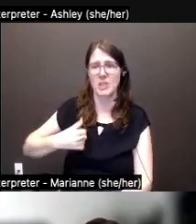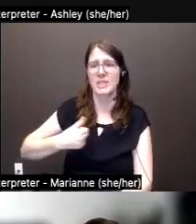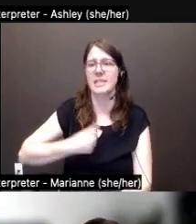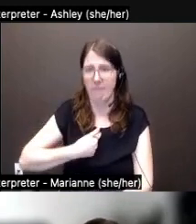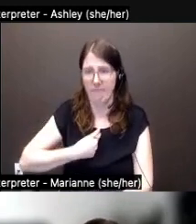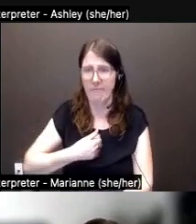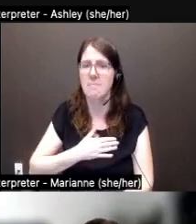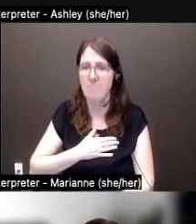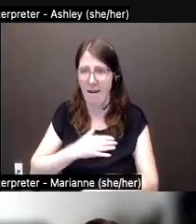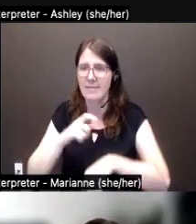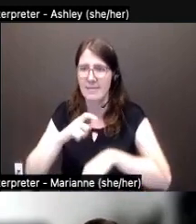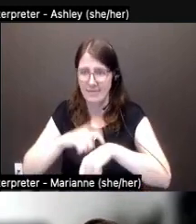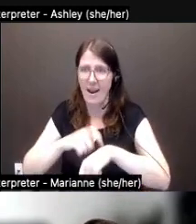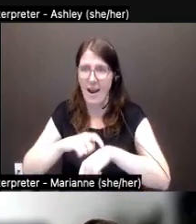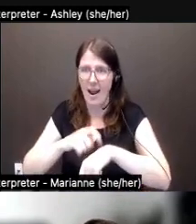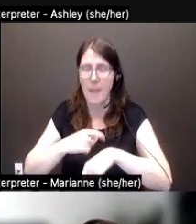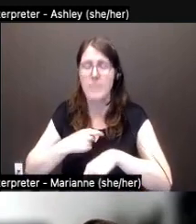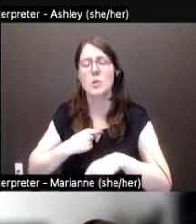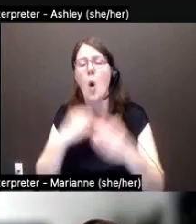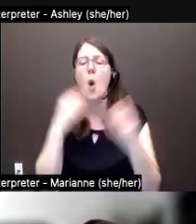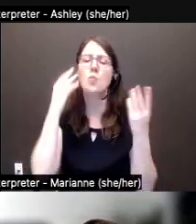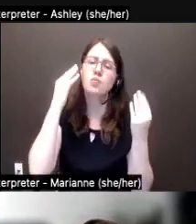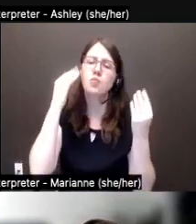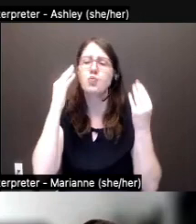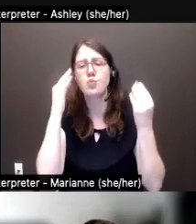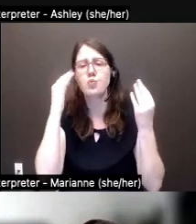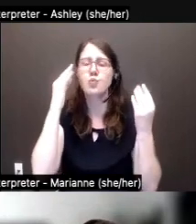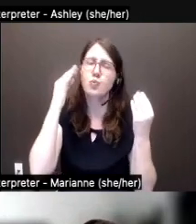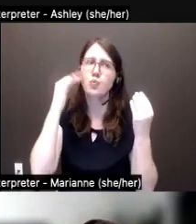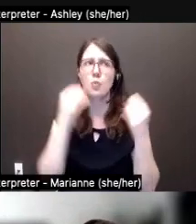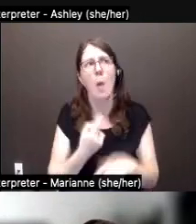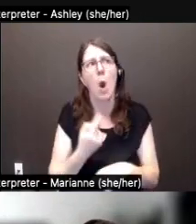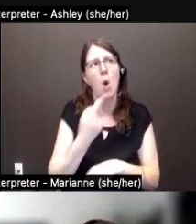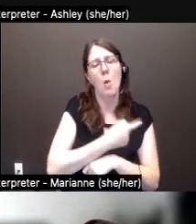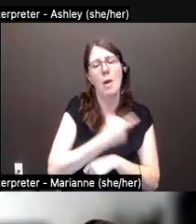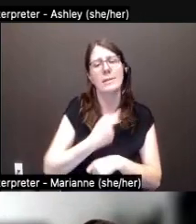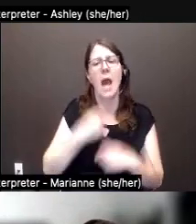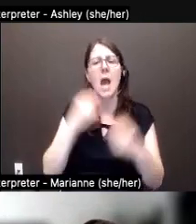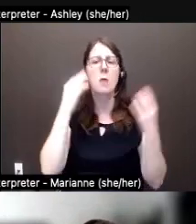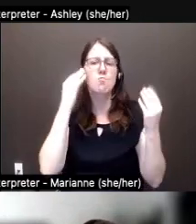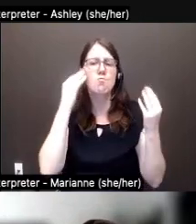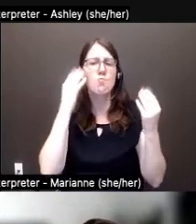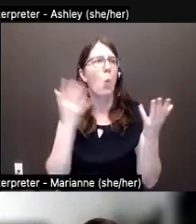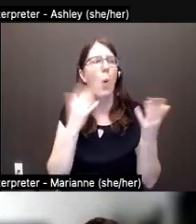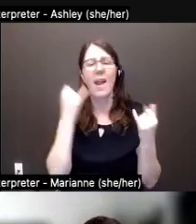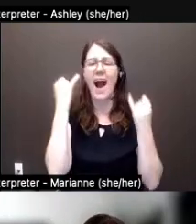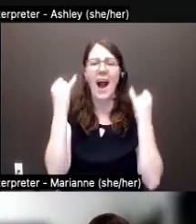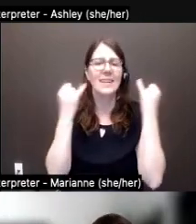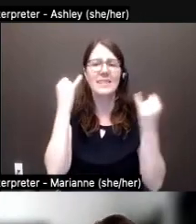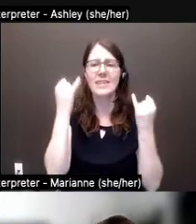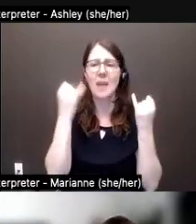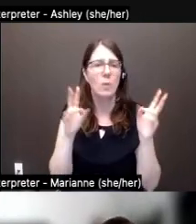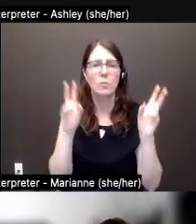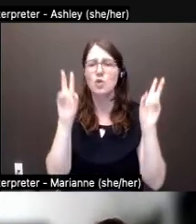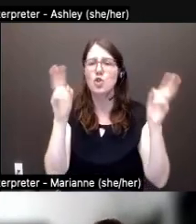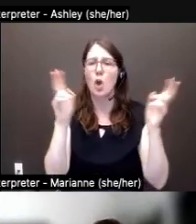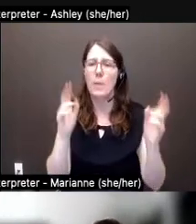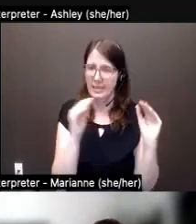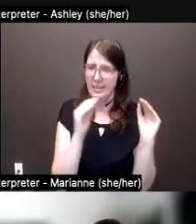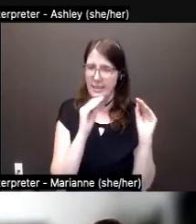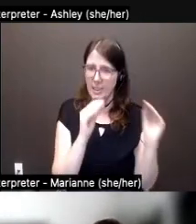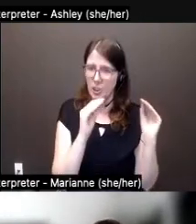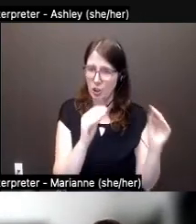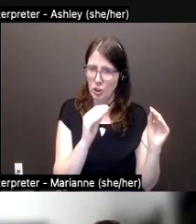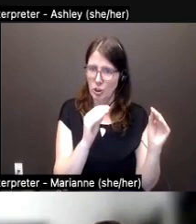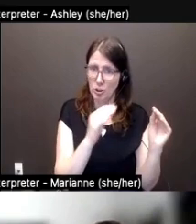to present. And then another day I will go into Canva and start creating the